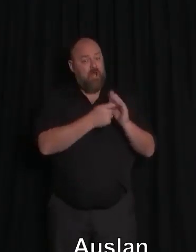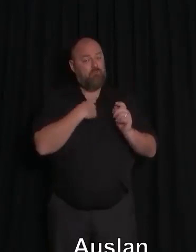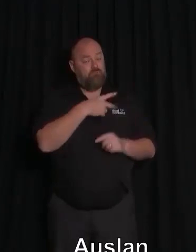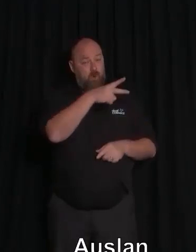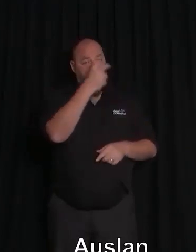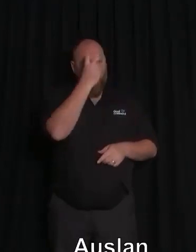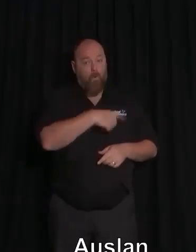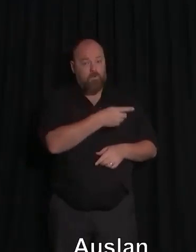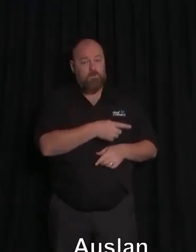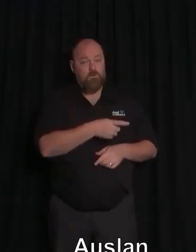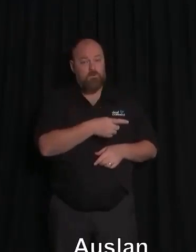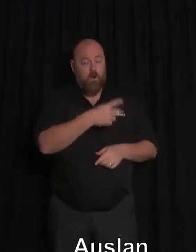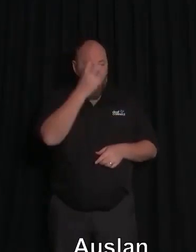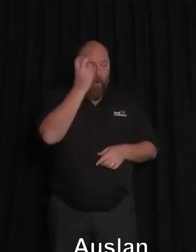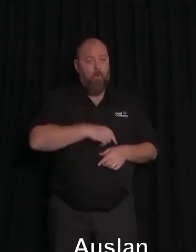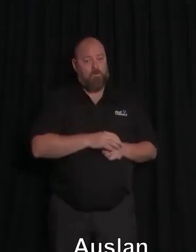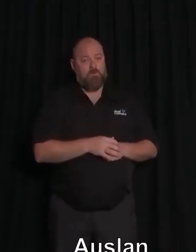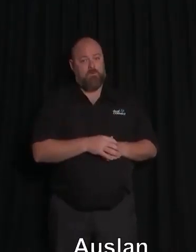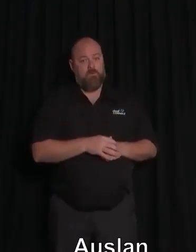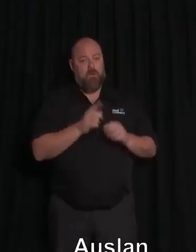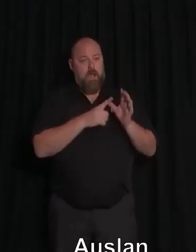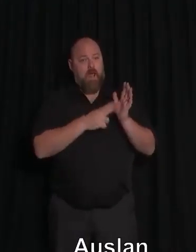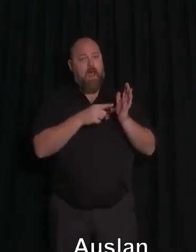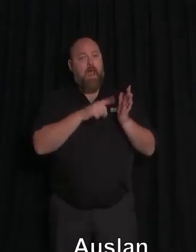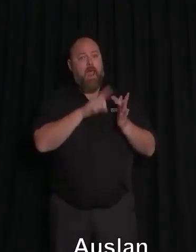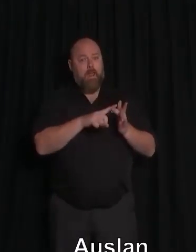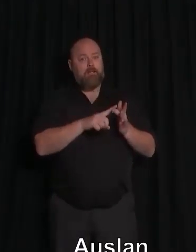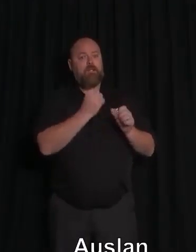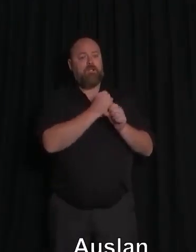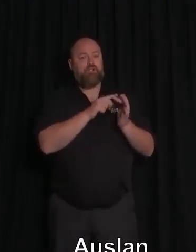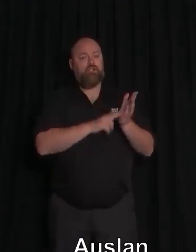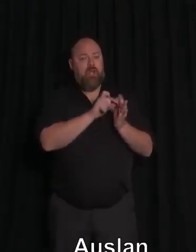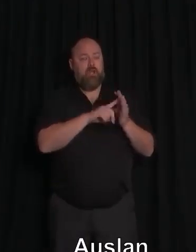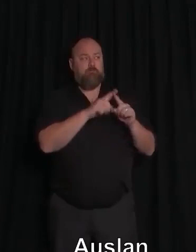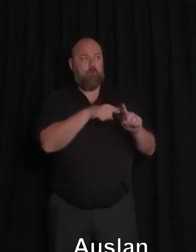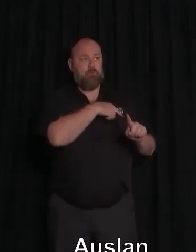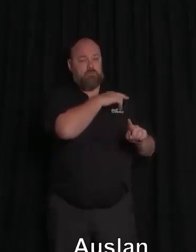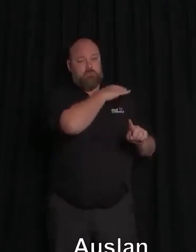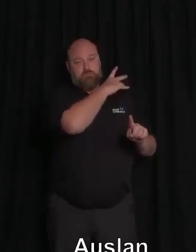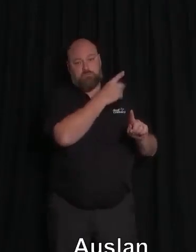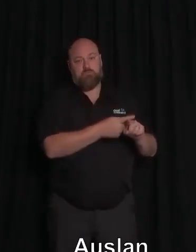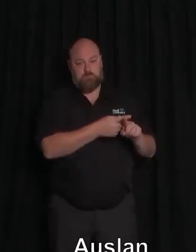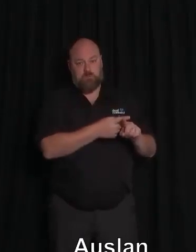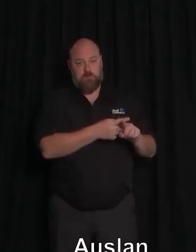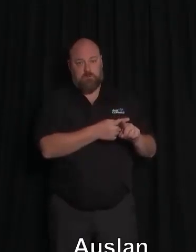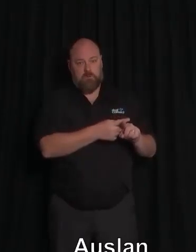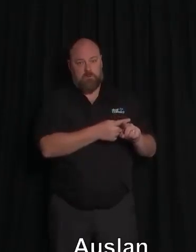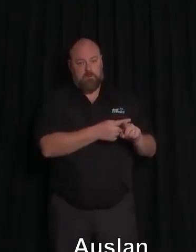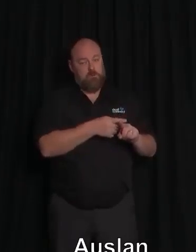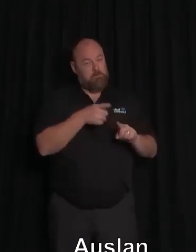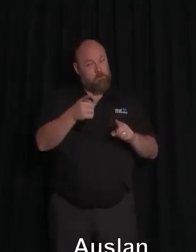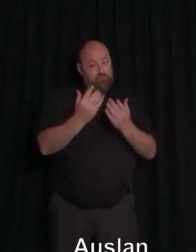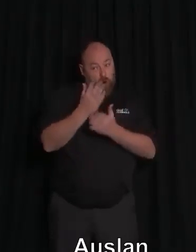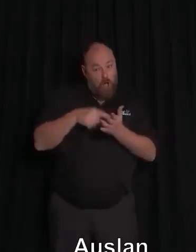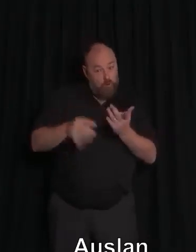have been anti-gender movements and anti-gender actors for decades, questioning the right to abortion, questioning sexual